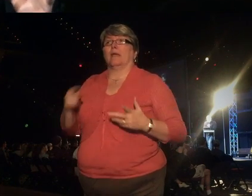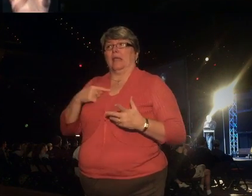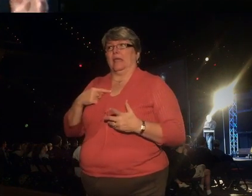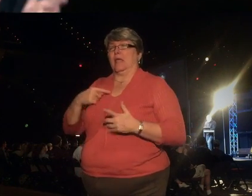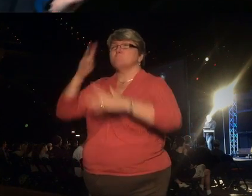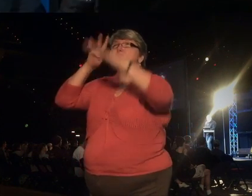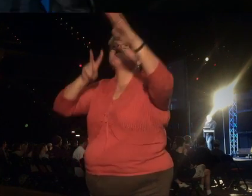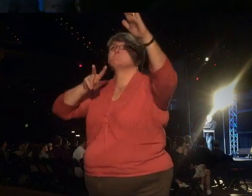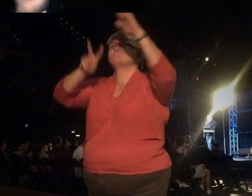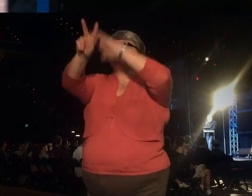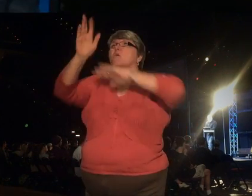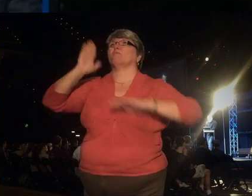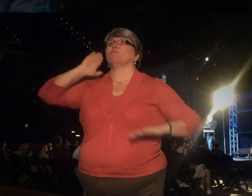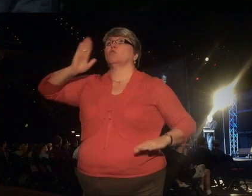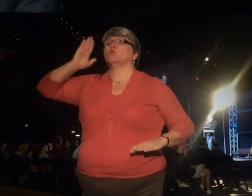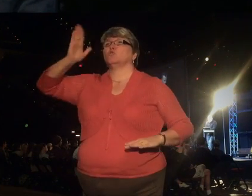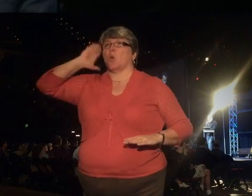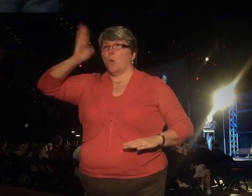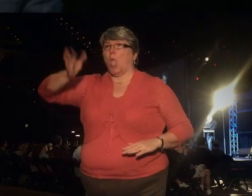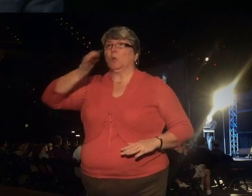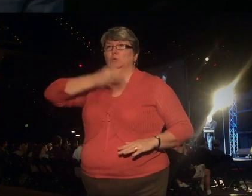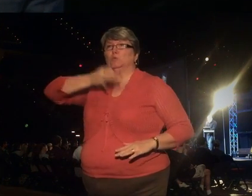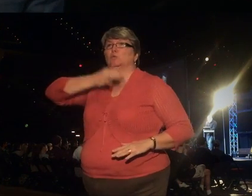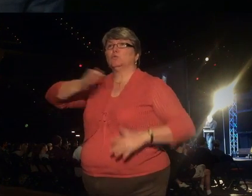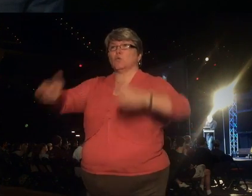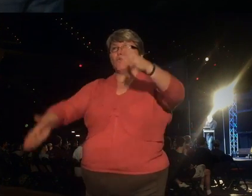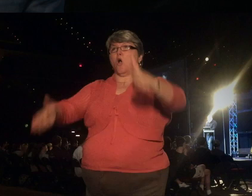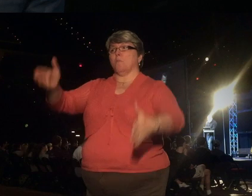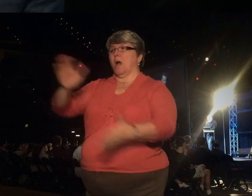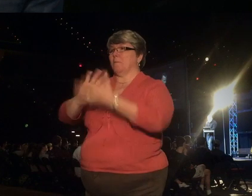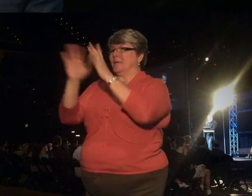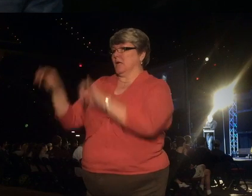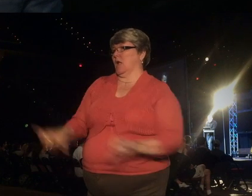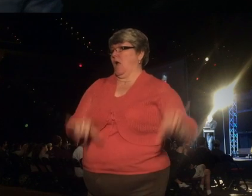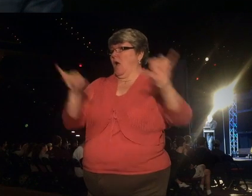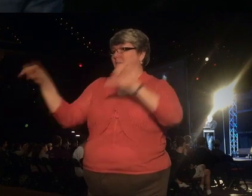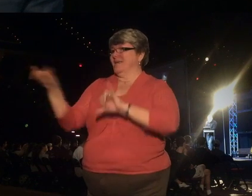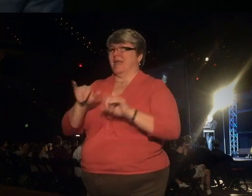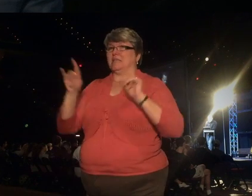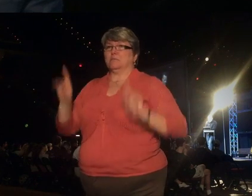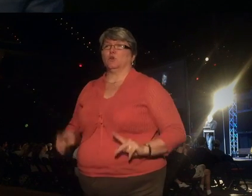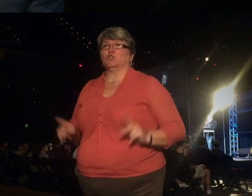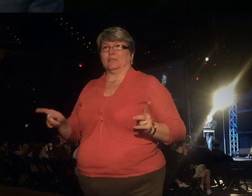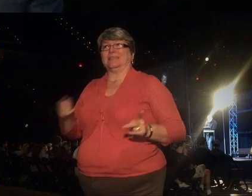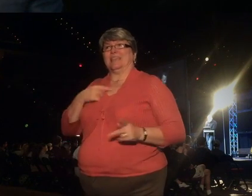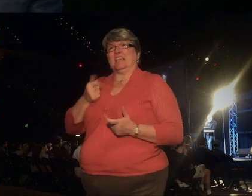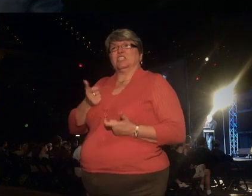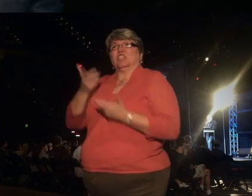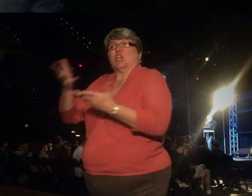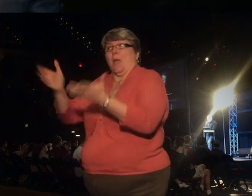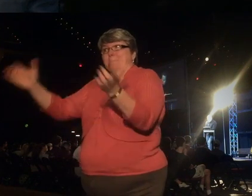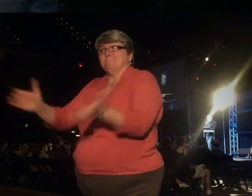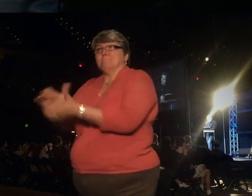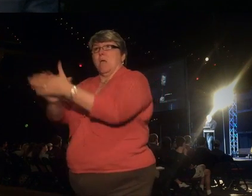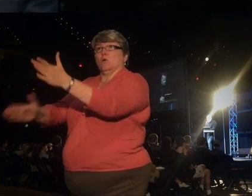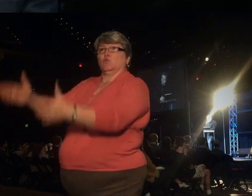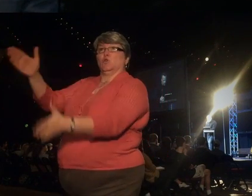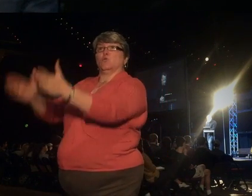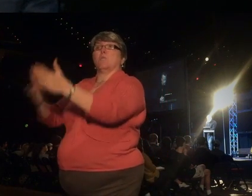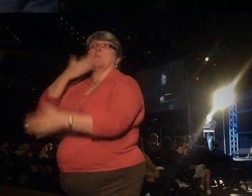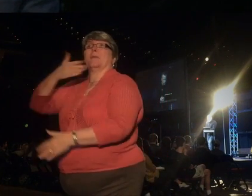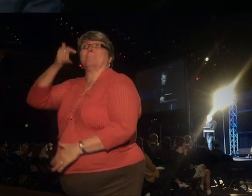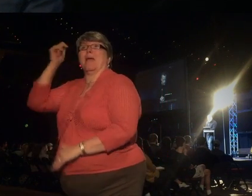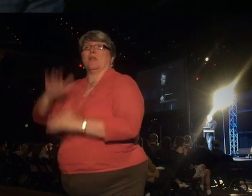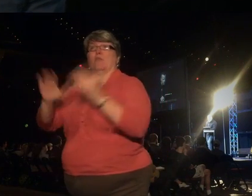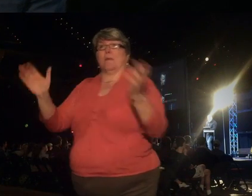prophesies about the future, that pretty soon robots will become as common to us as humans, and he suggests that marriage to a robot will be better than